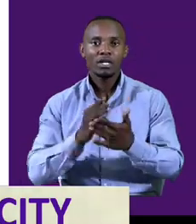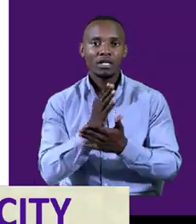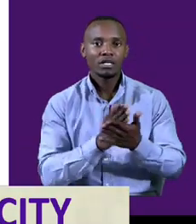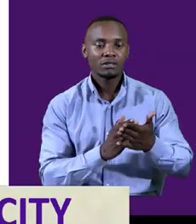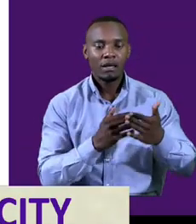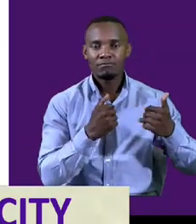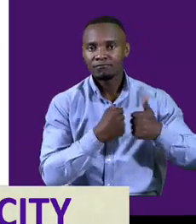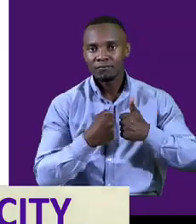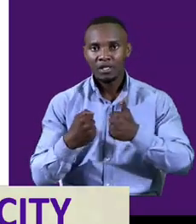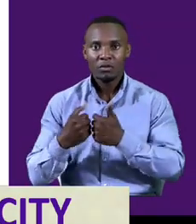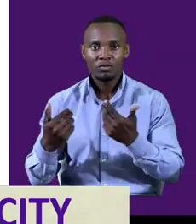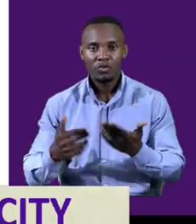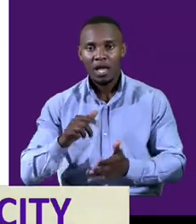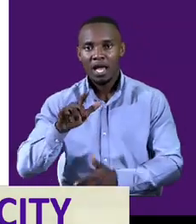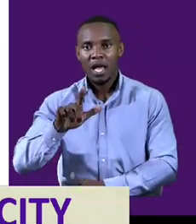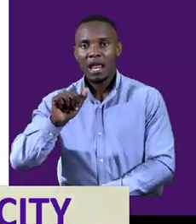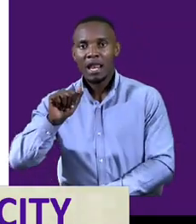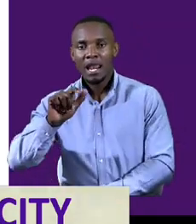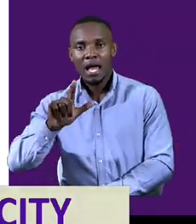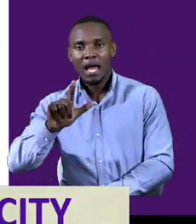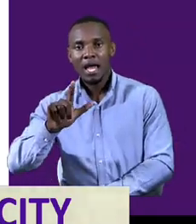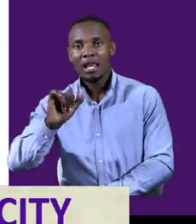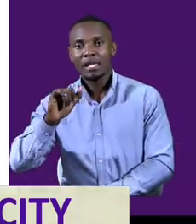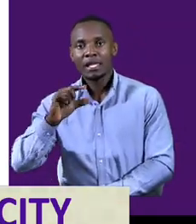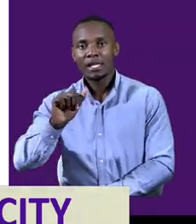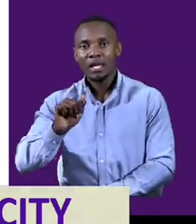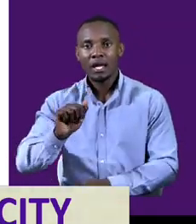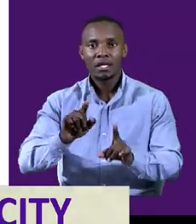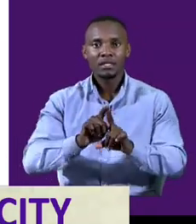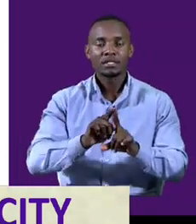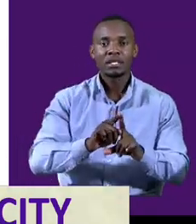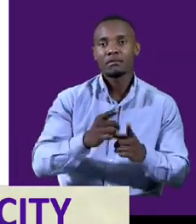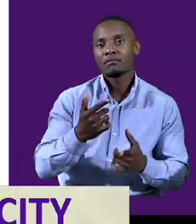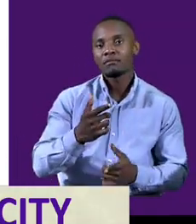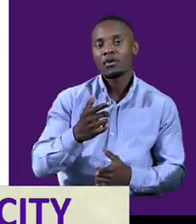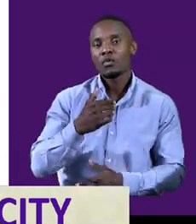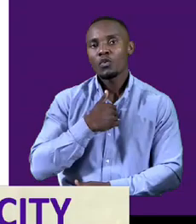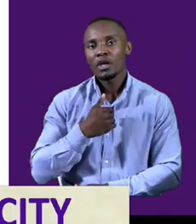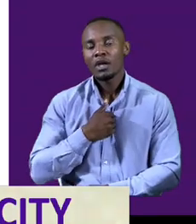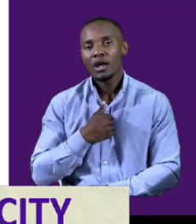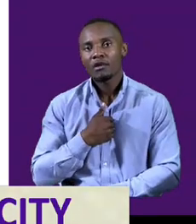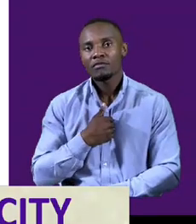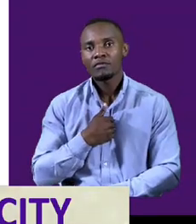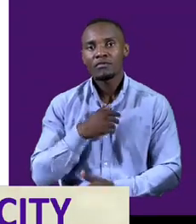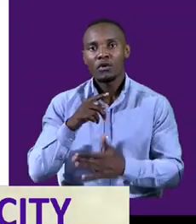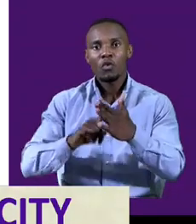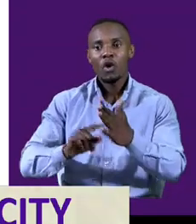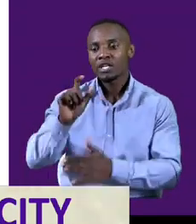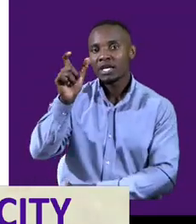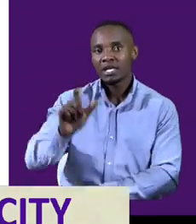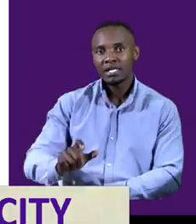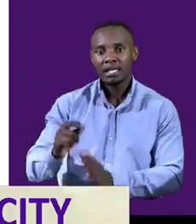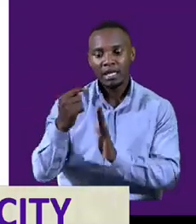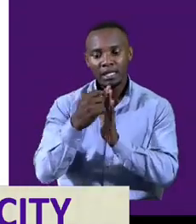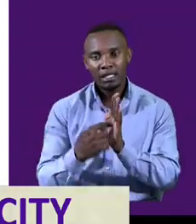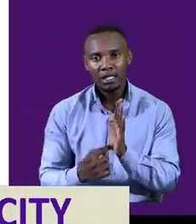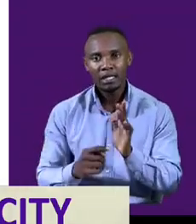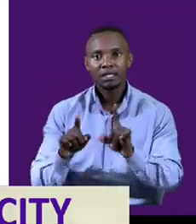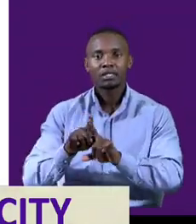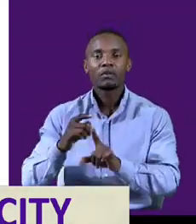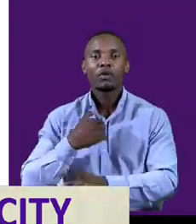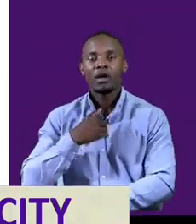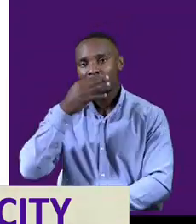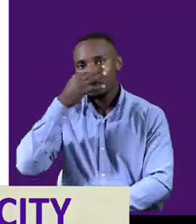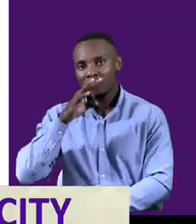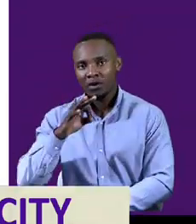La Liga. We have Serie A, and then we have the France League 1 that we will be talking about some of the matches.